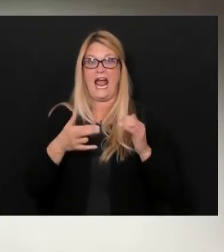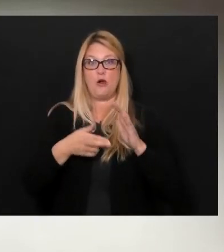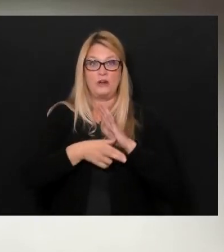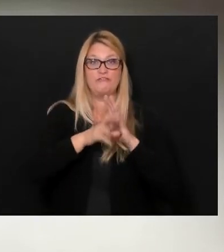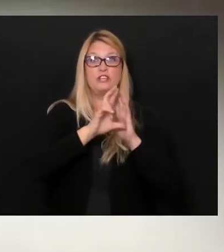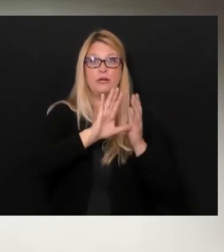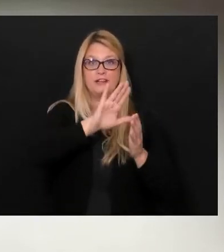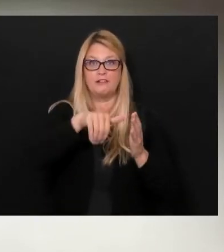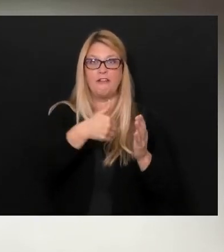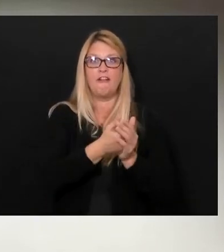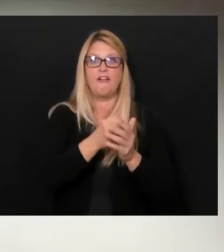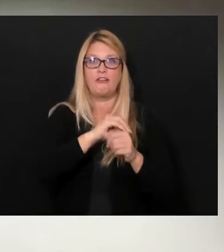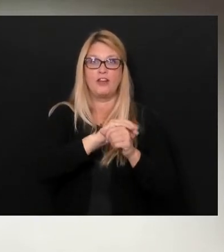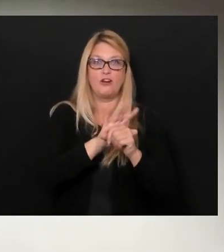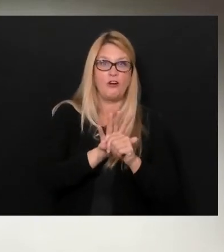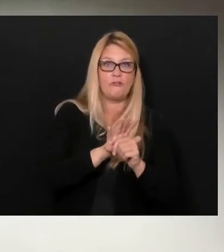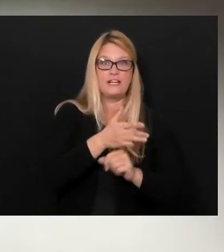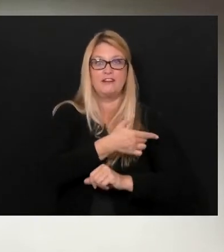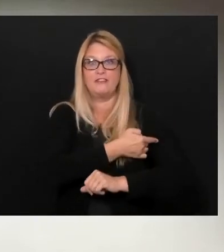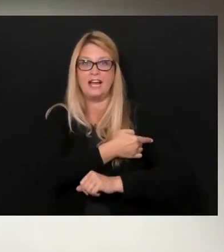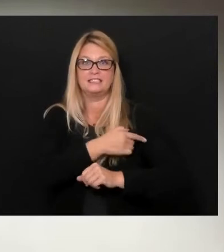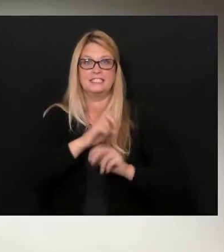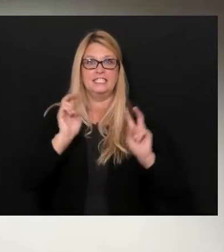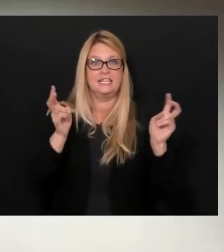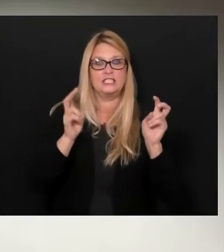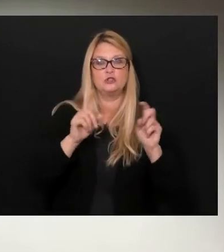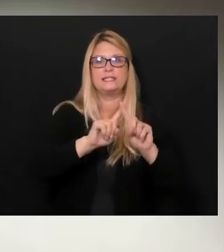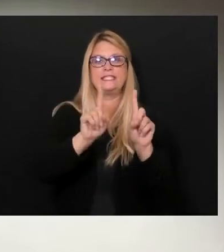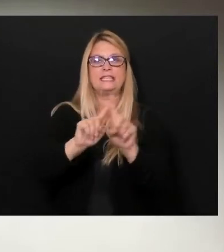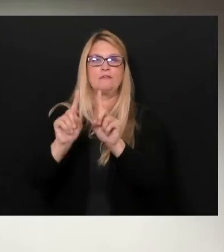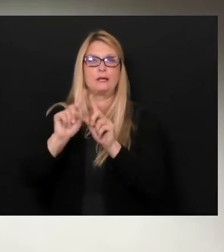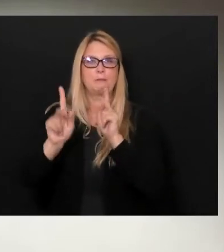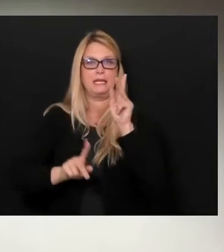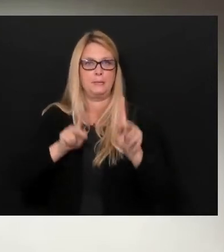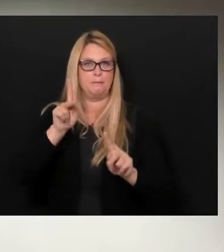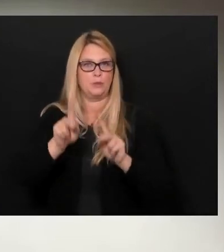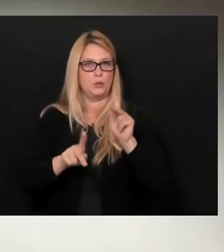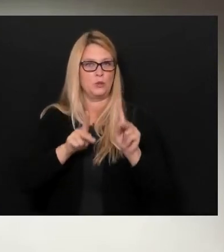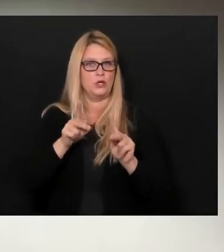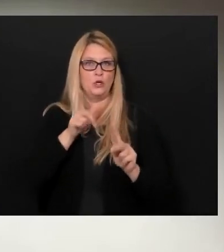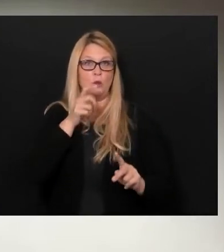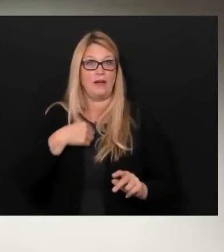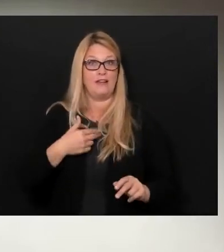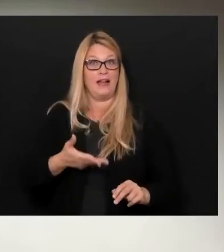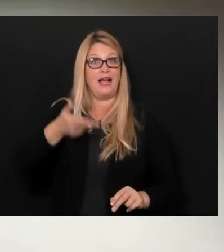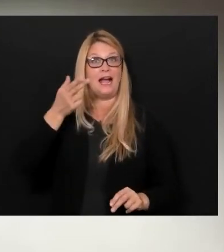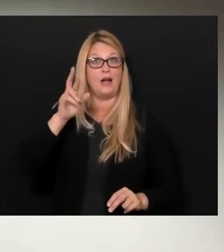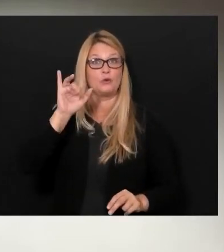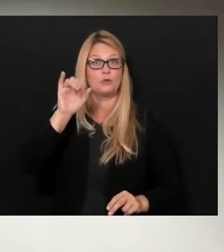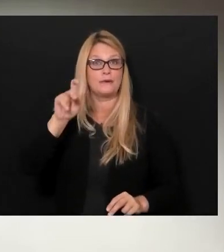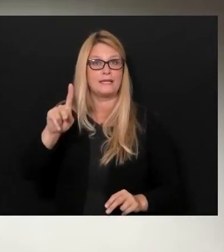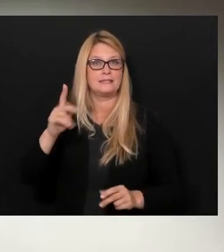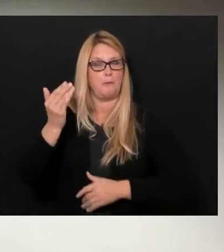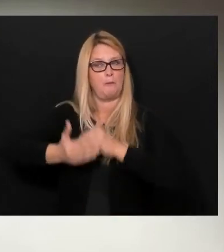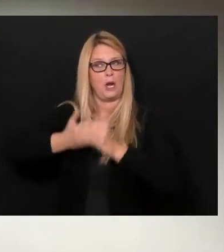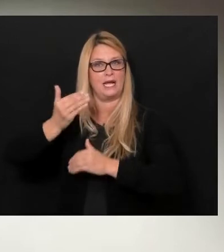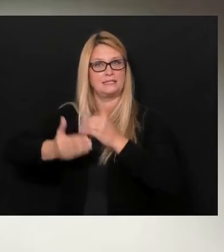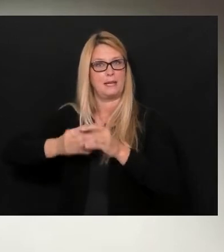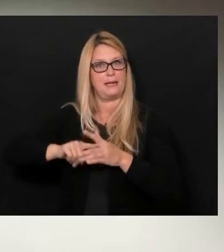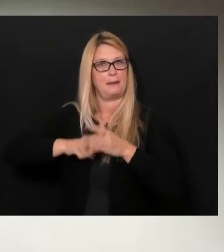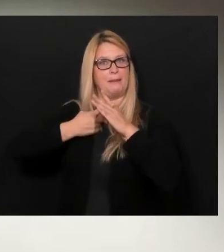disease issues and the various classes of groups to process people through more quickly to